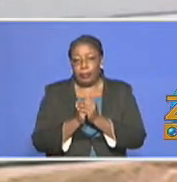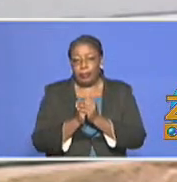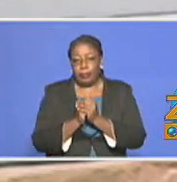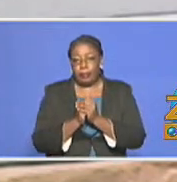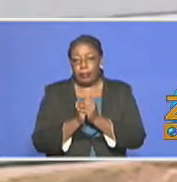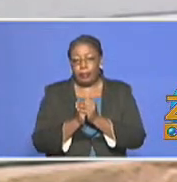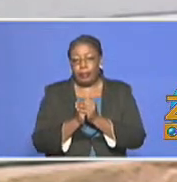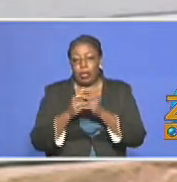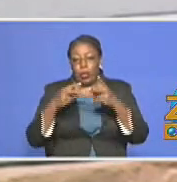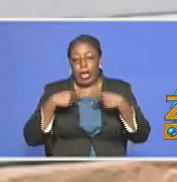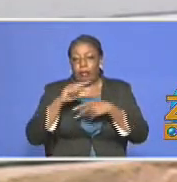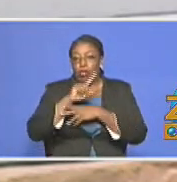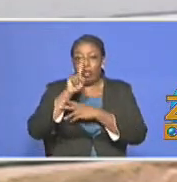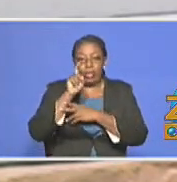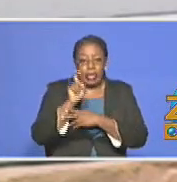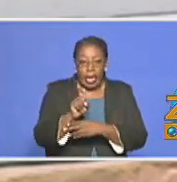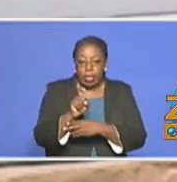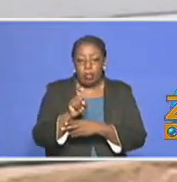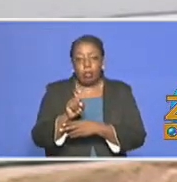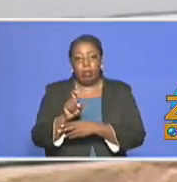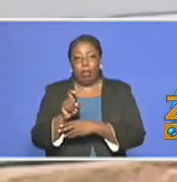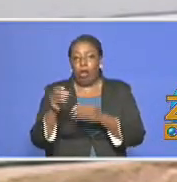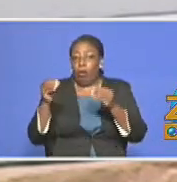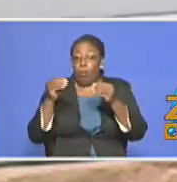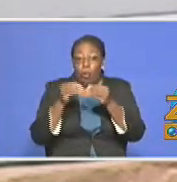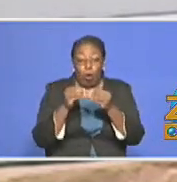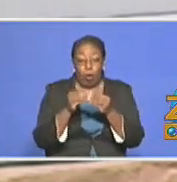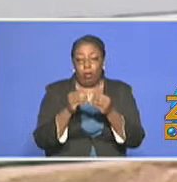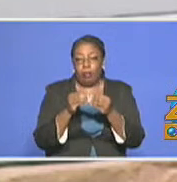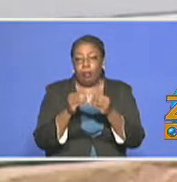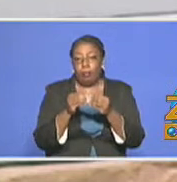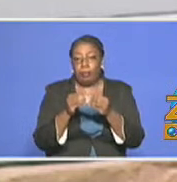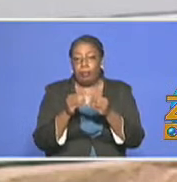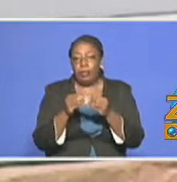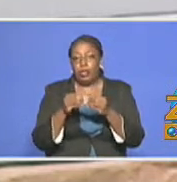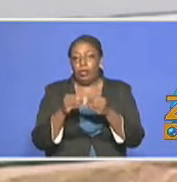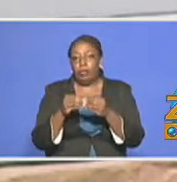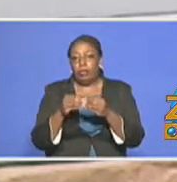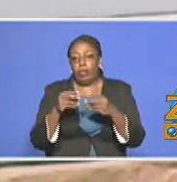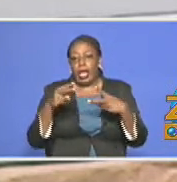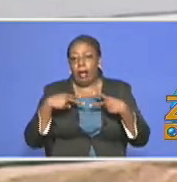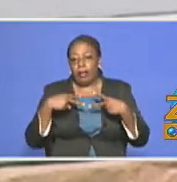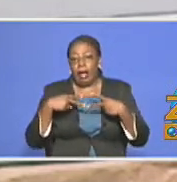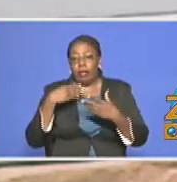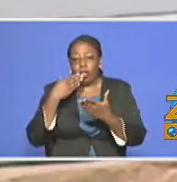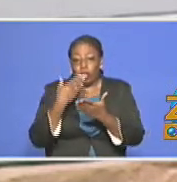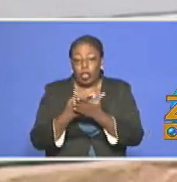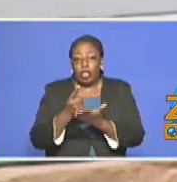We've got to test more than we're testing. We have to have good treatments.